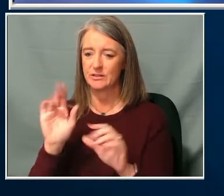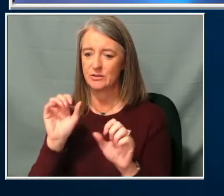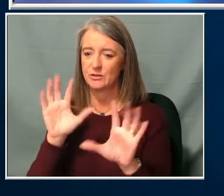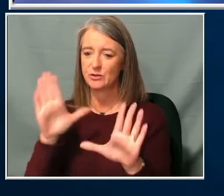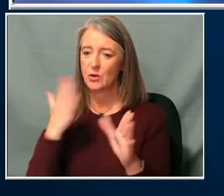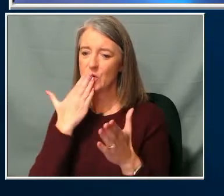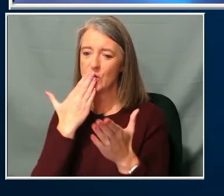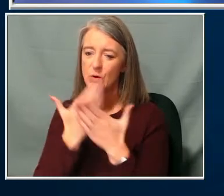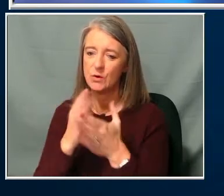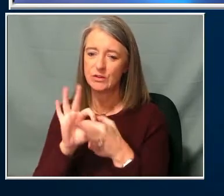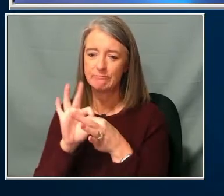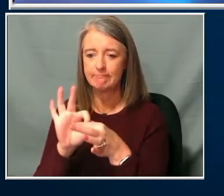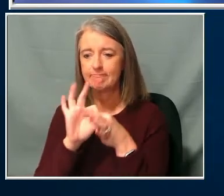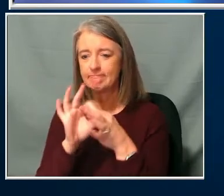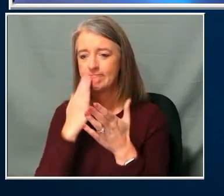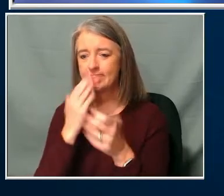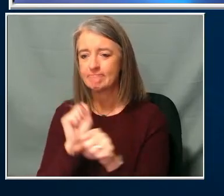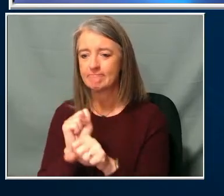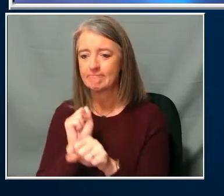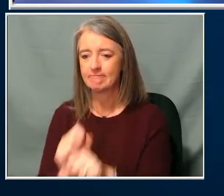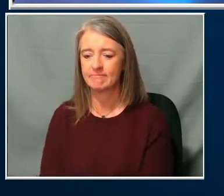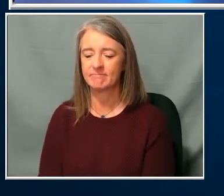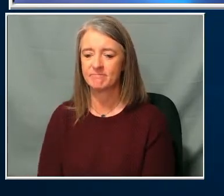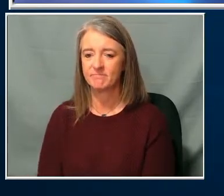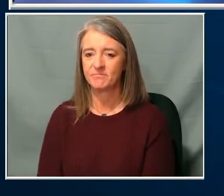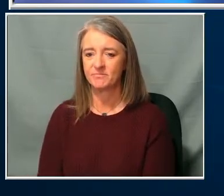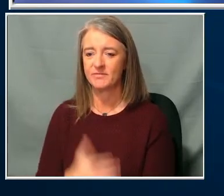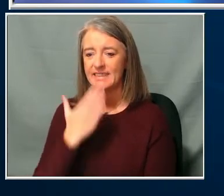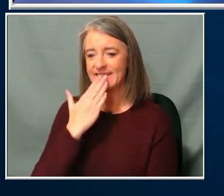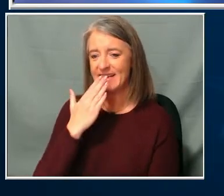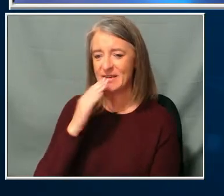So, thank you, Susan.